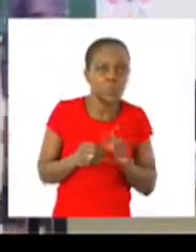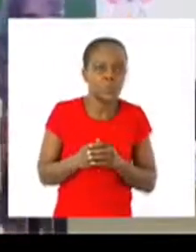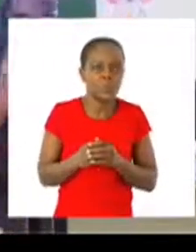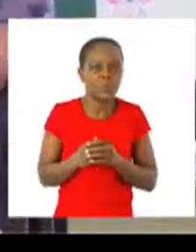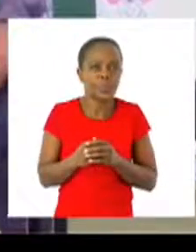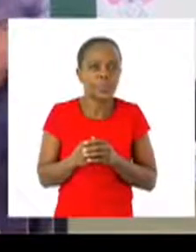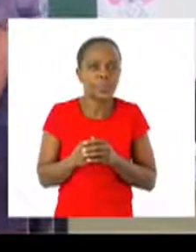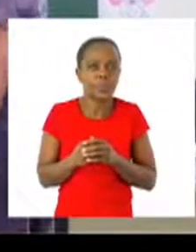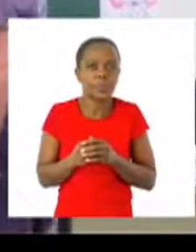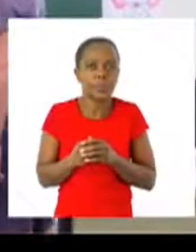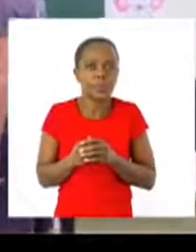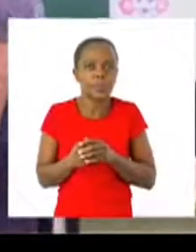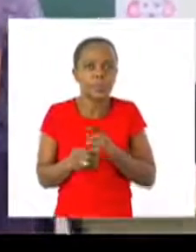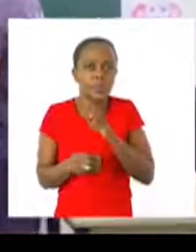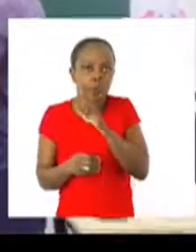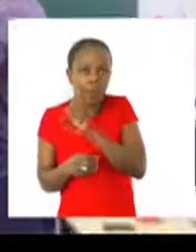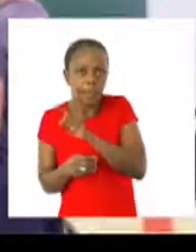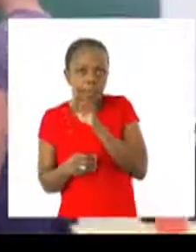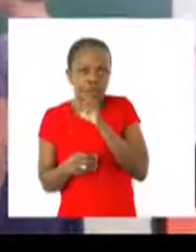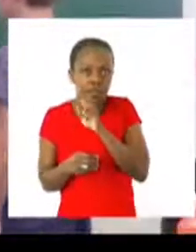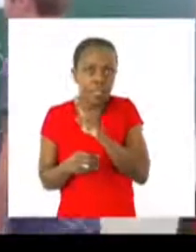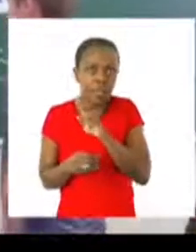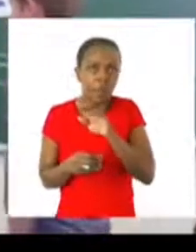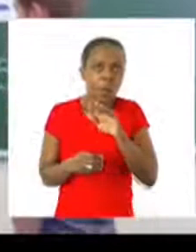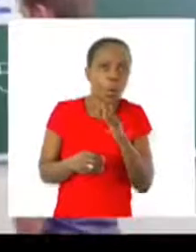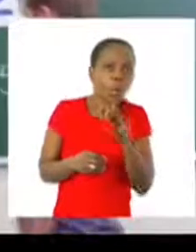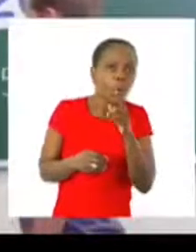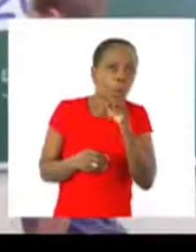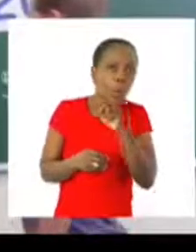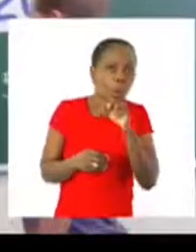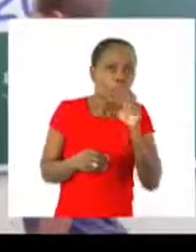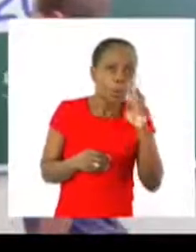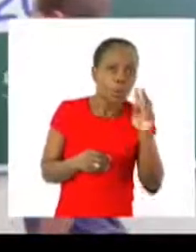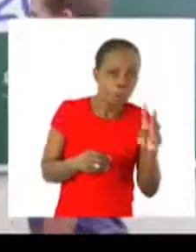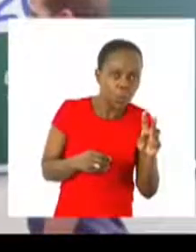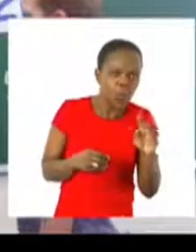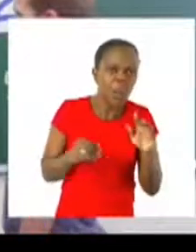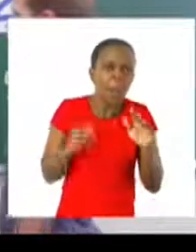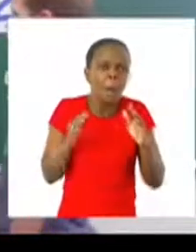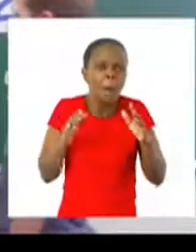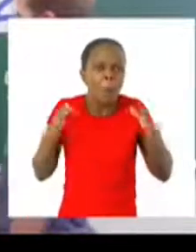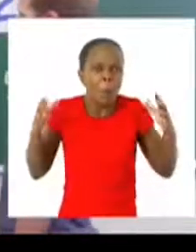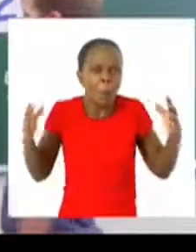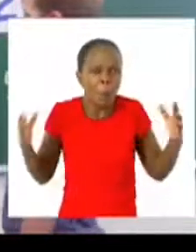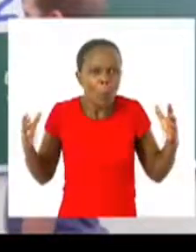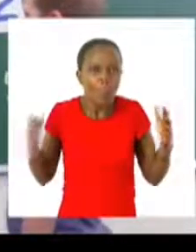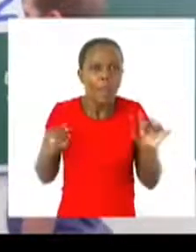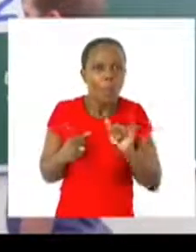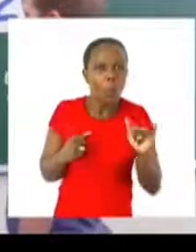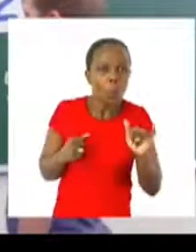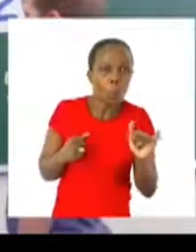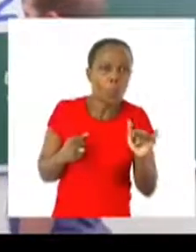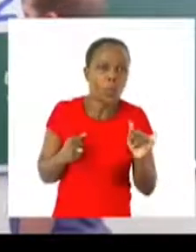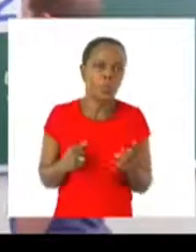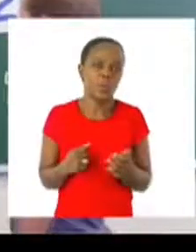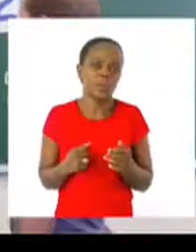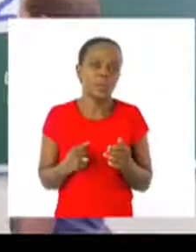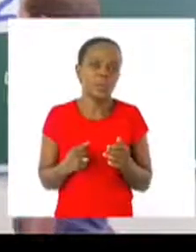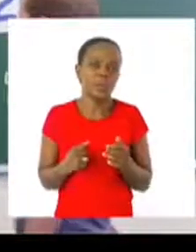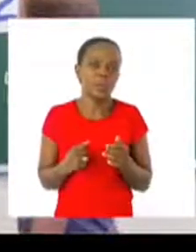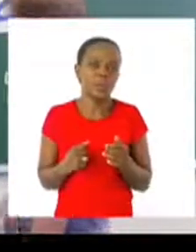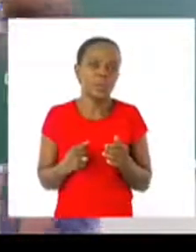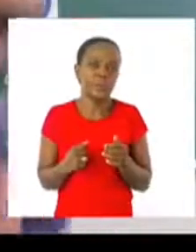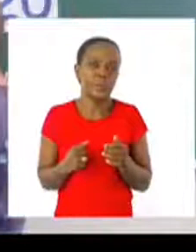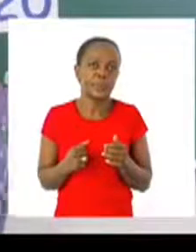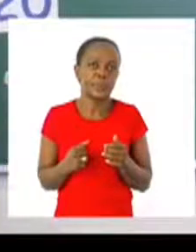Which number is bigger, 13 or 15? Sorry, 13 or